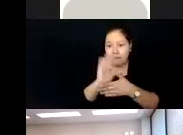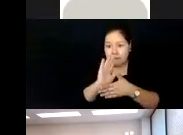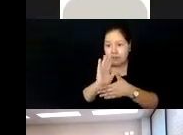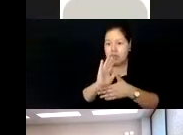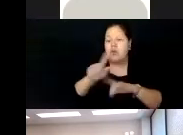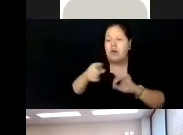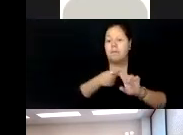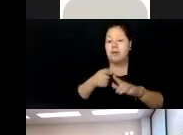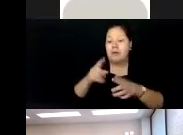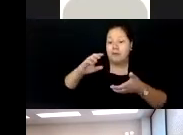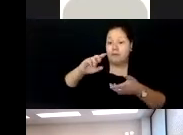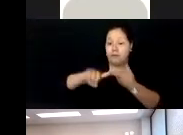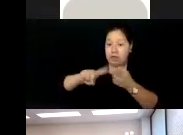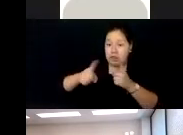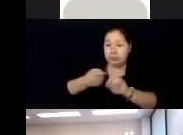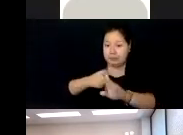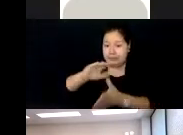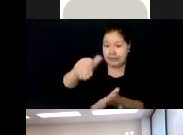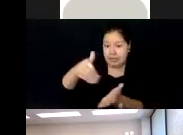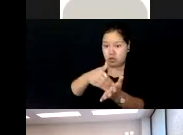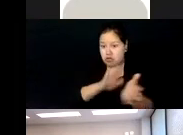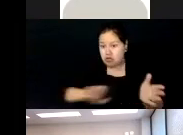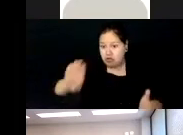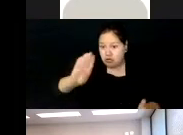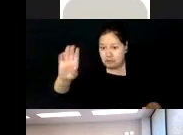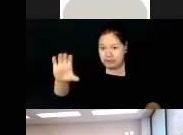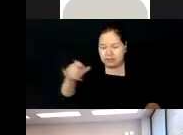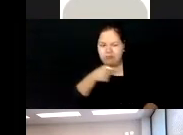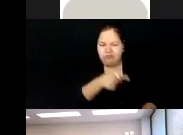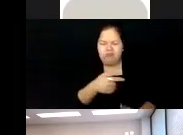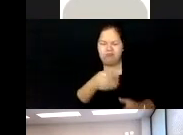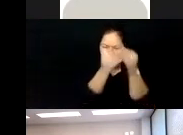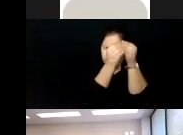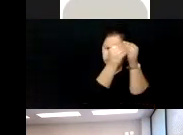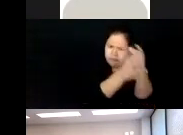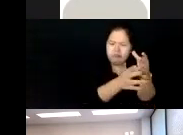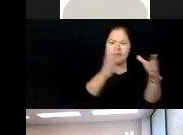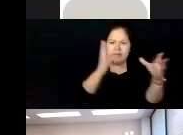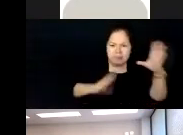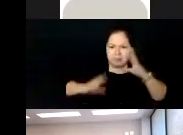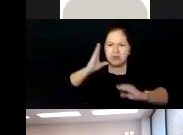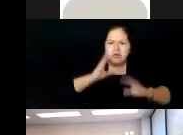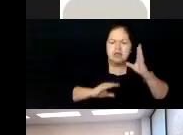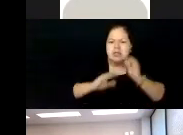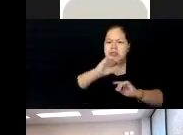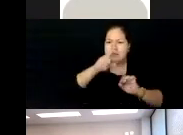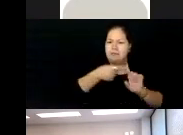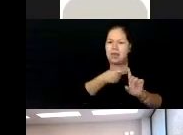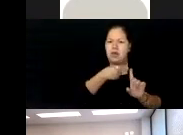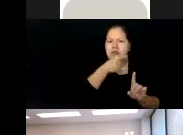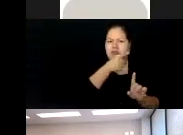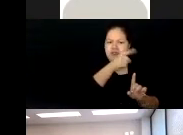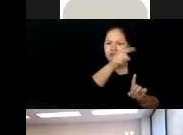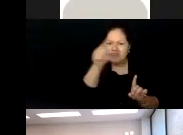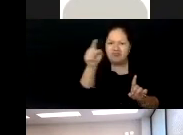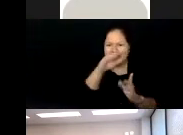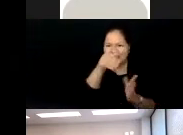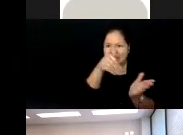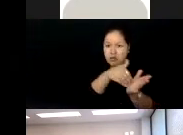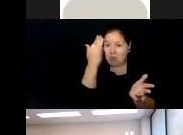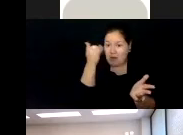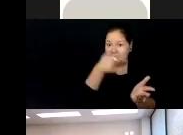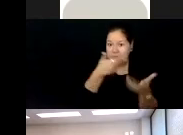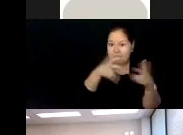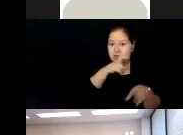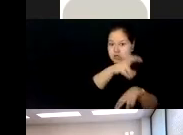Northern British Columbia. She has such a rich depth of experience and knowledge of those centers, as she's worked in the